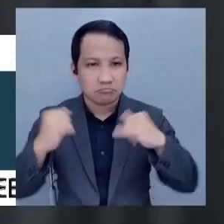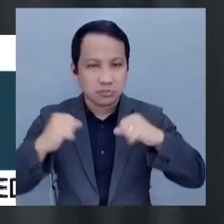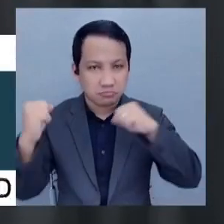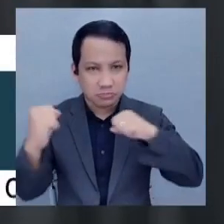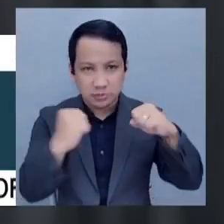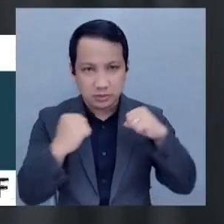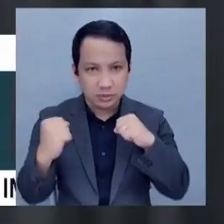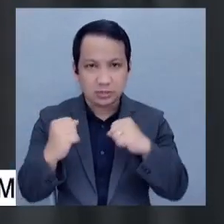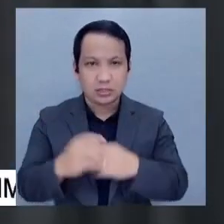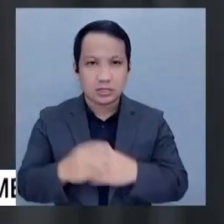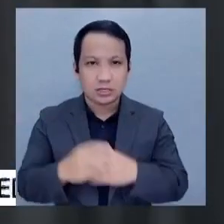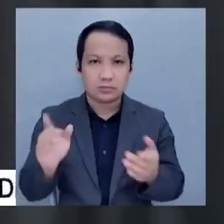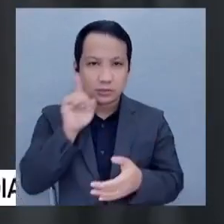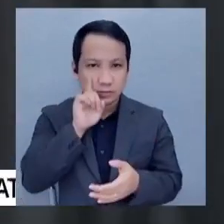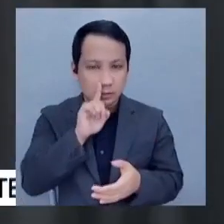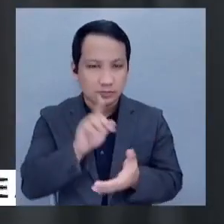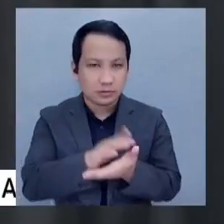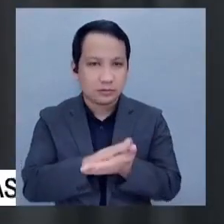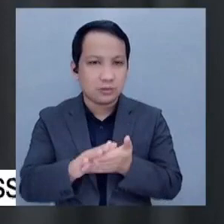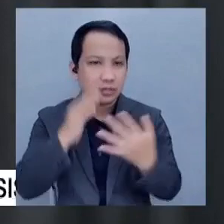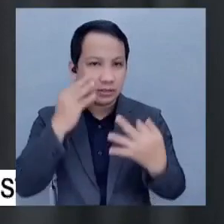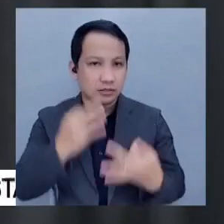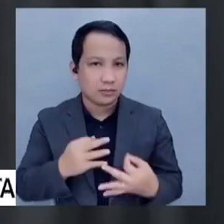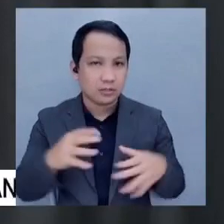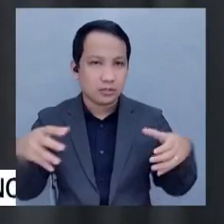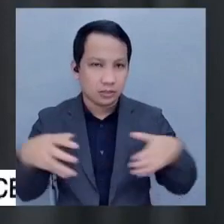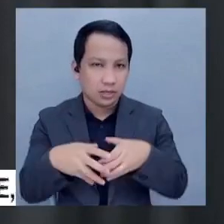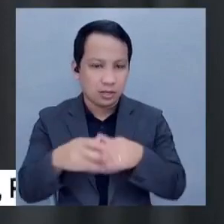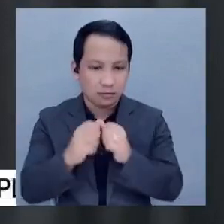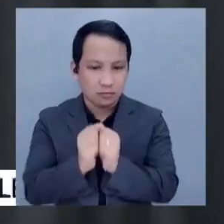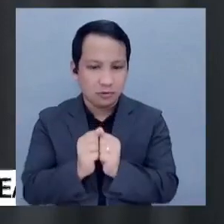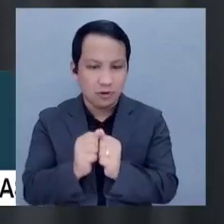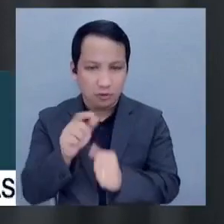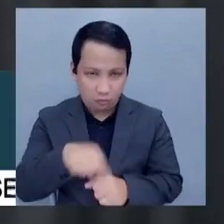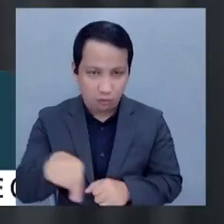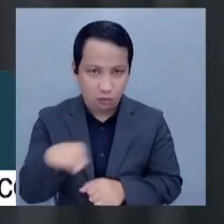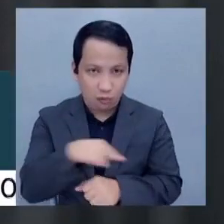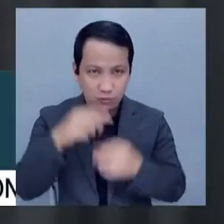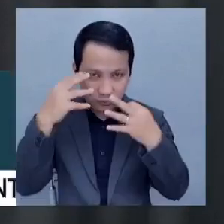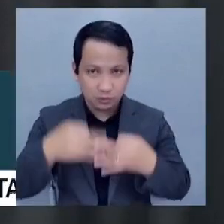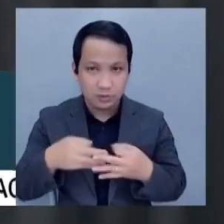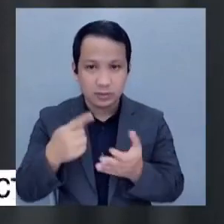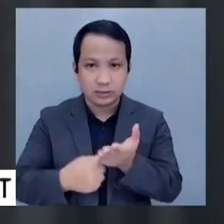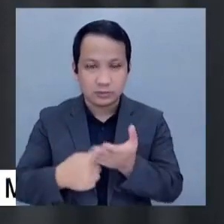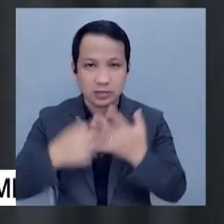medyo smooth sailing na yung decision. Nagkaisa na kumbaga dun sa napag-usapang decision.